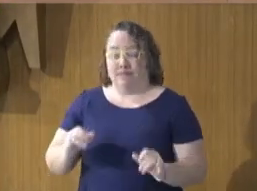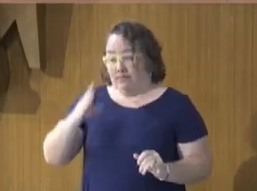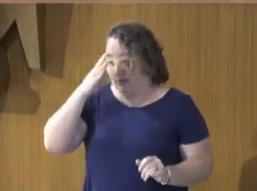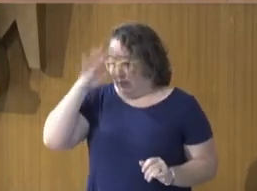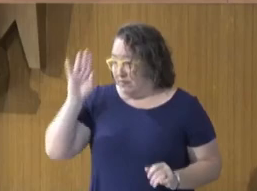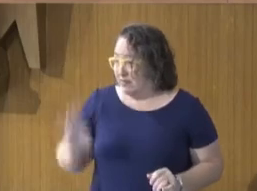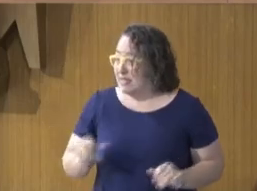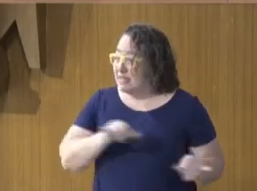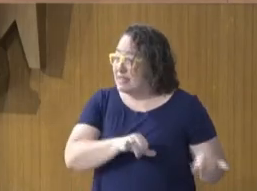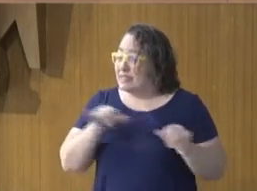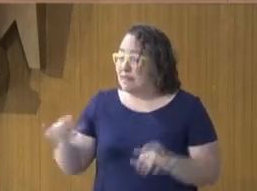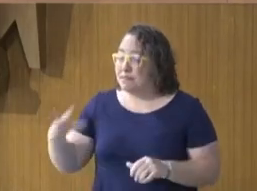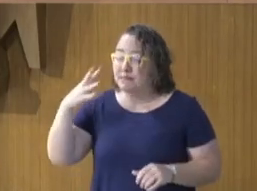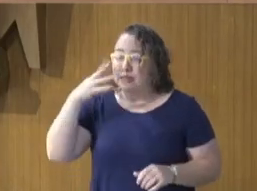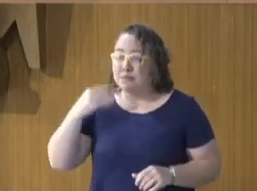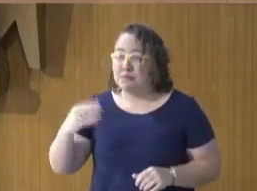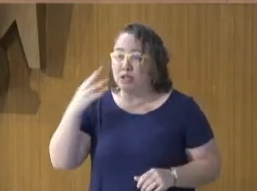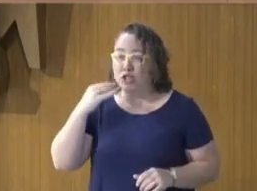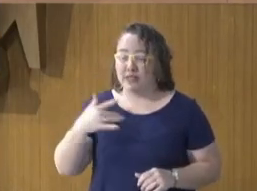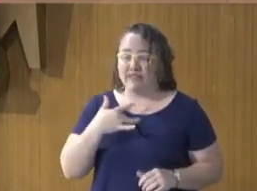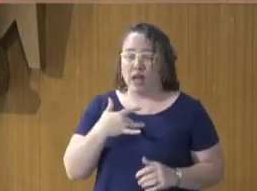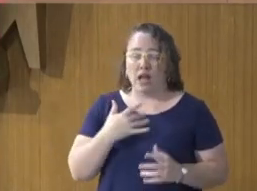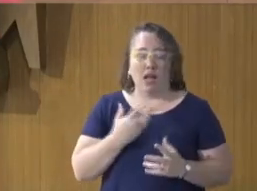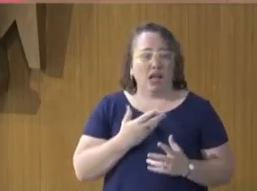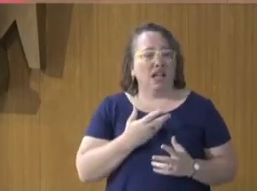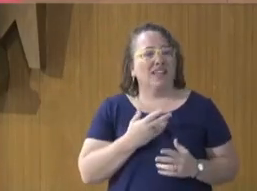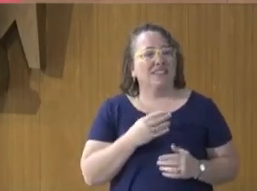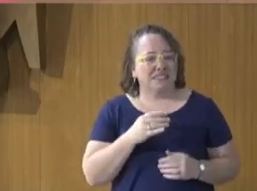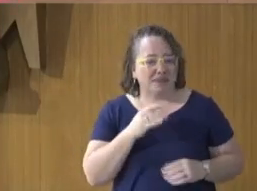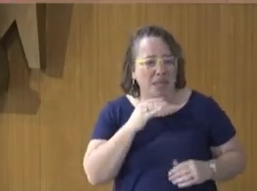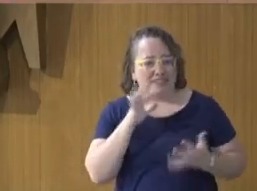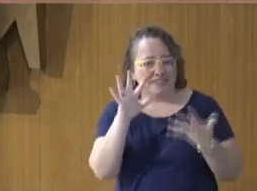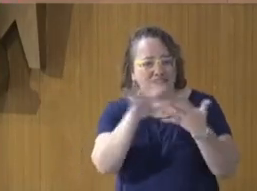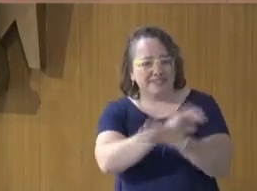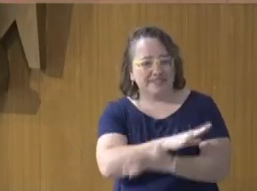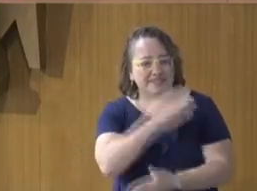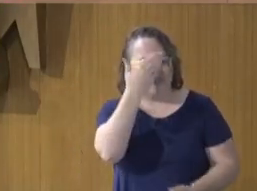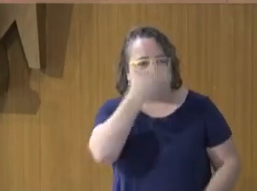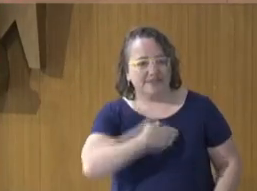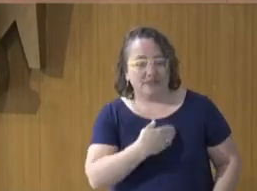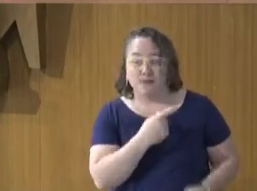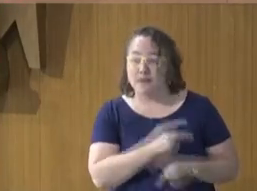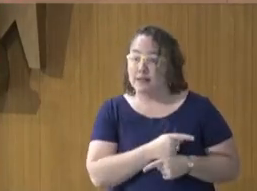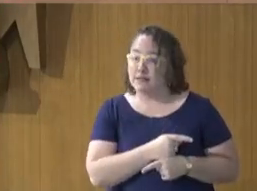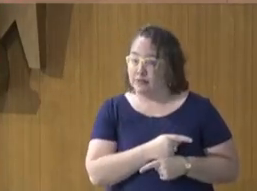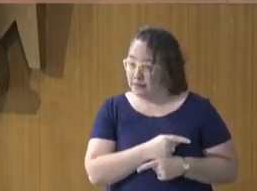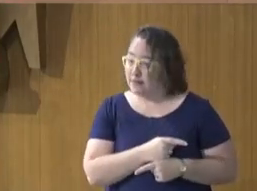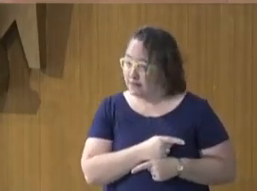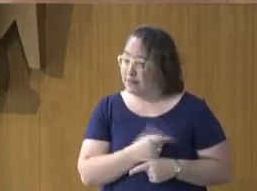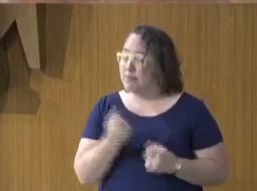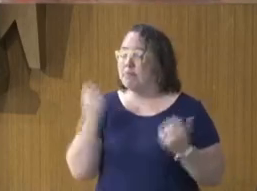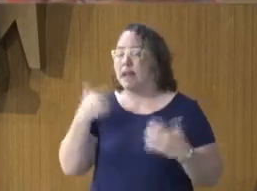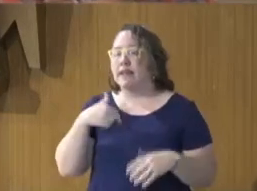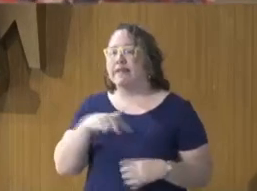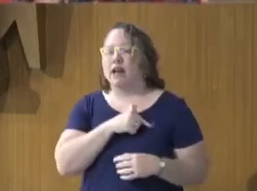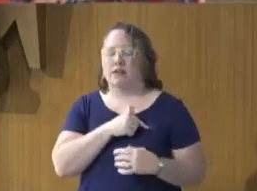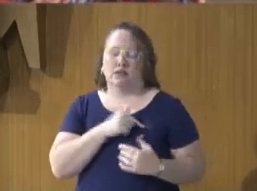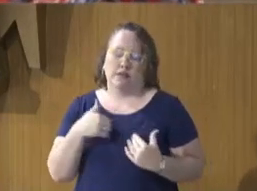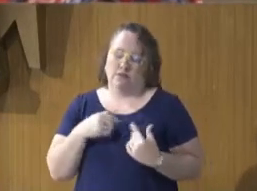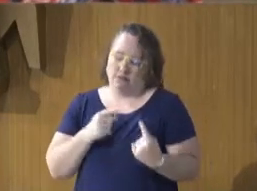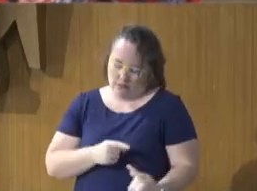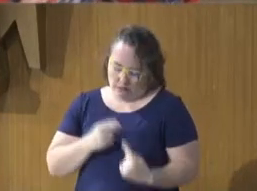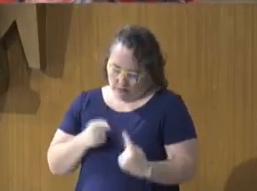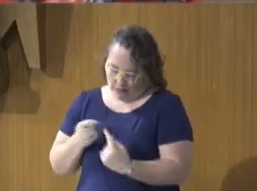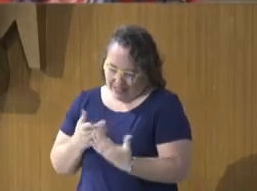are going through this type of mercy lie to the Starbucks barista season of life right now. I know a lot of us are going through difficult